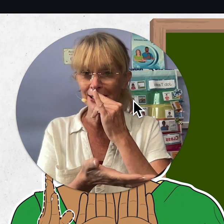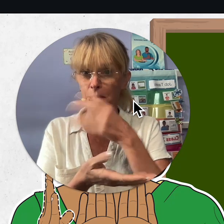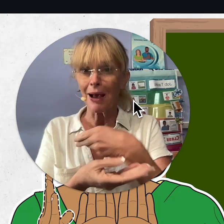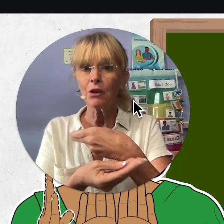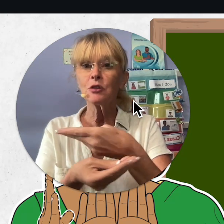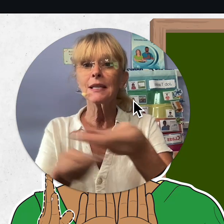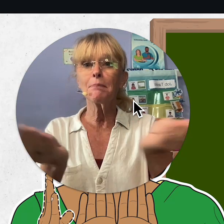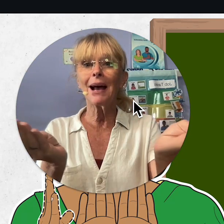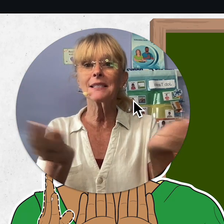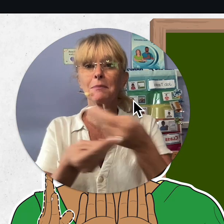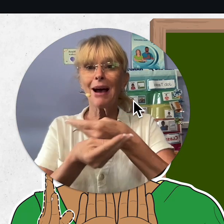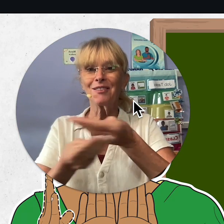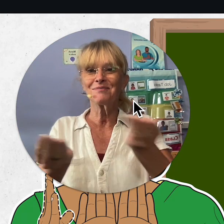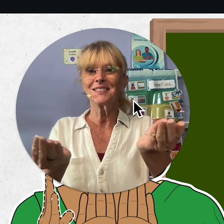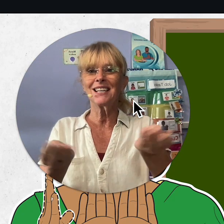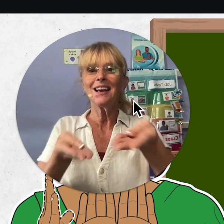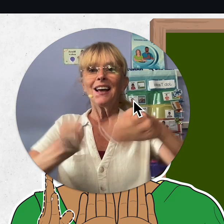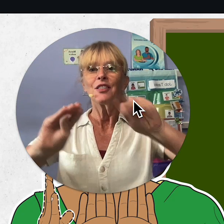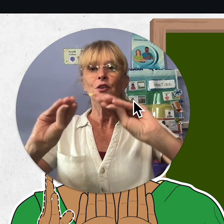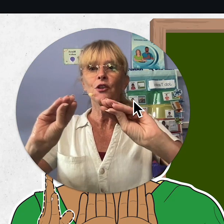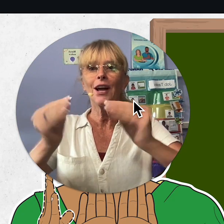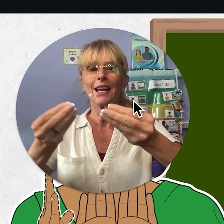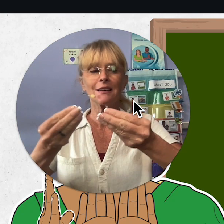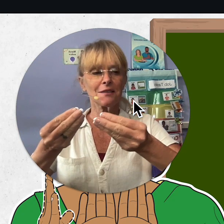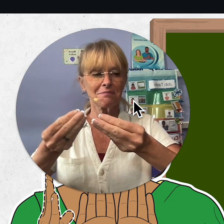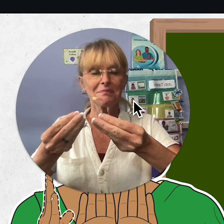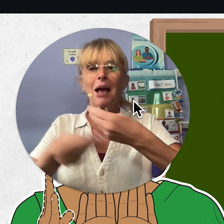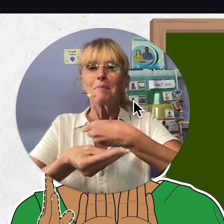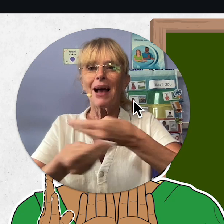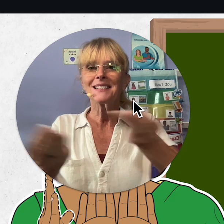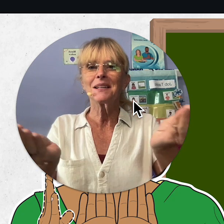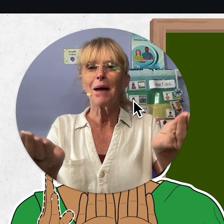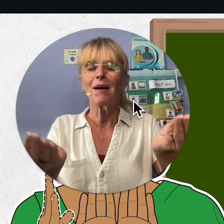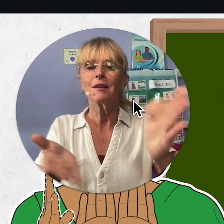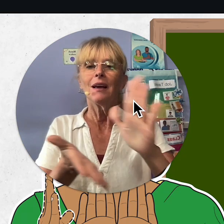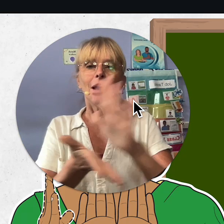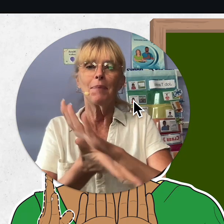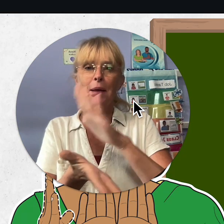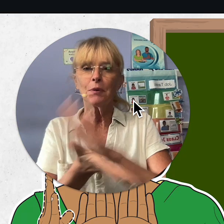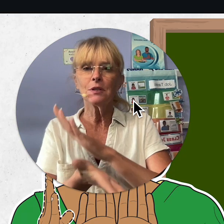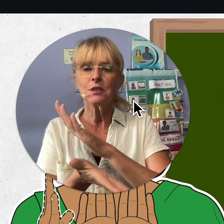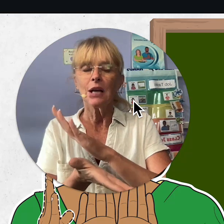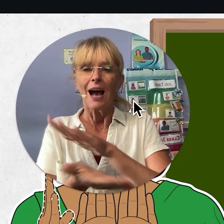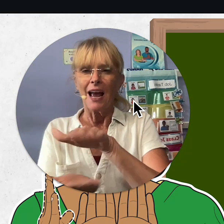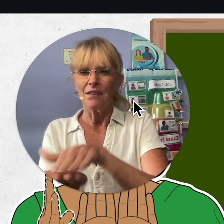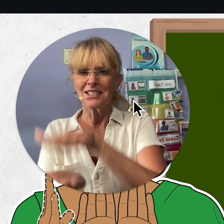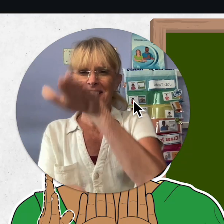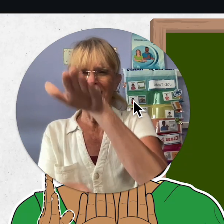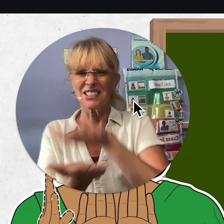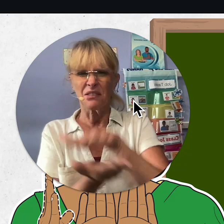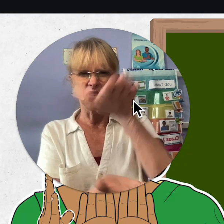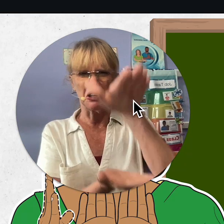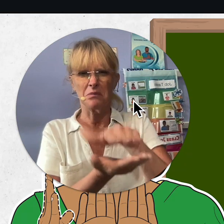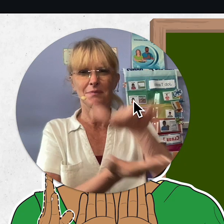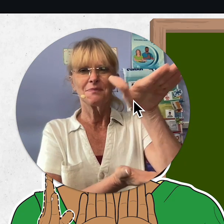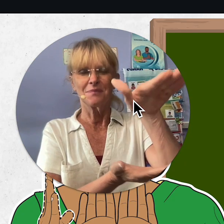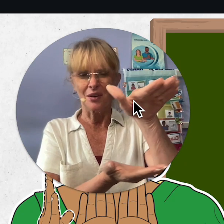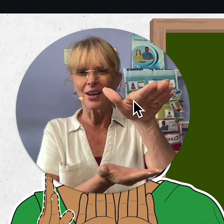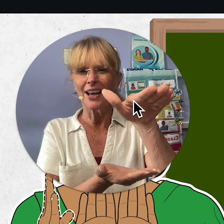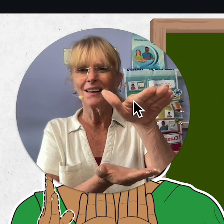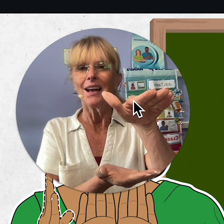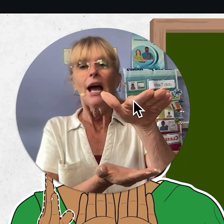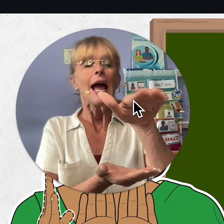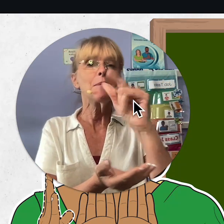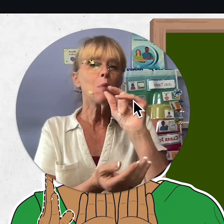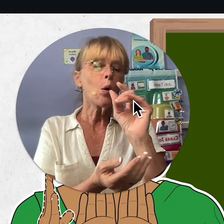to pass them out, you say pass them out. See? They're in your hand. Pass them out. Papers, I have stacks of them.